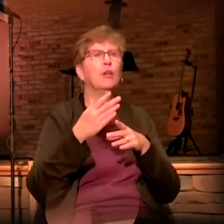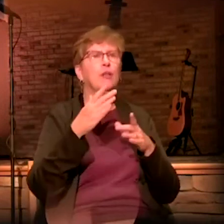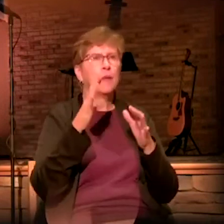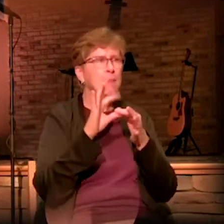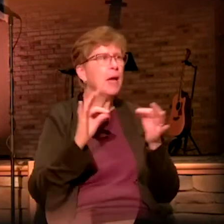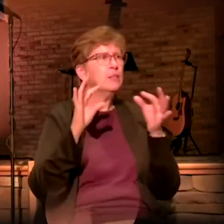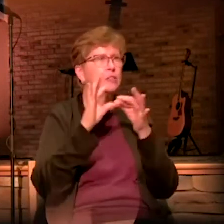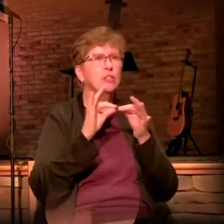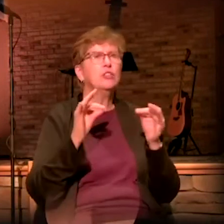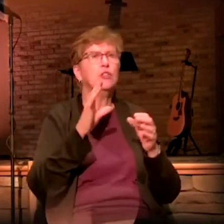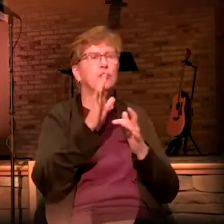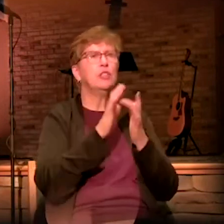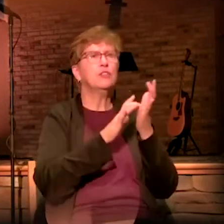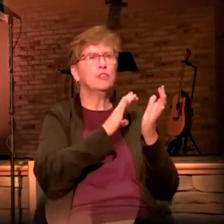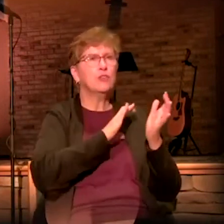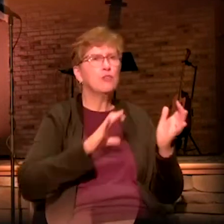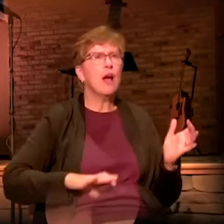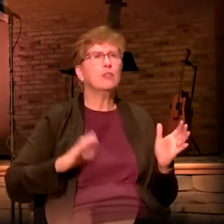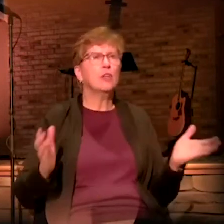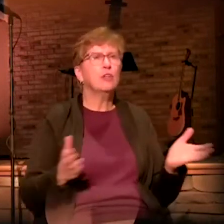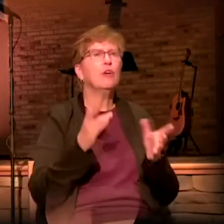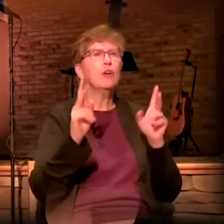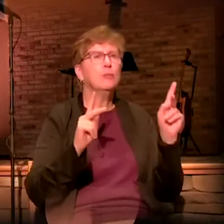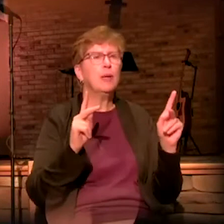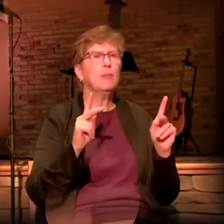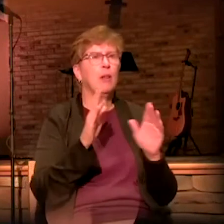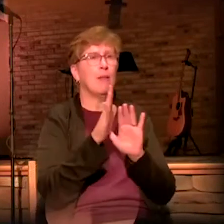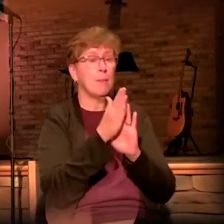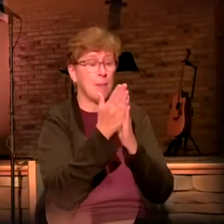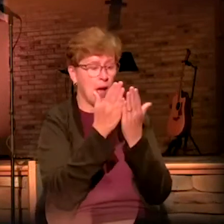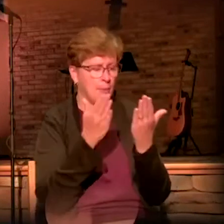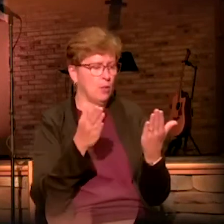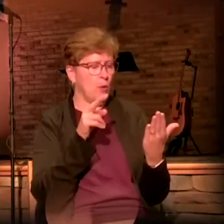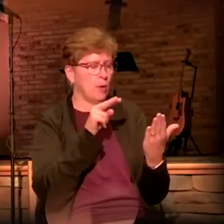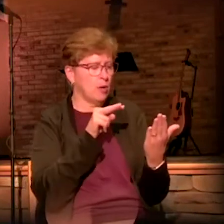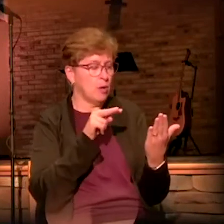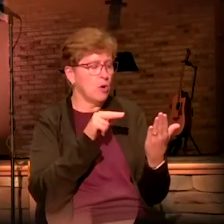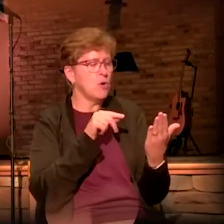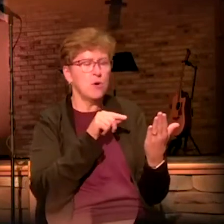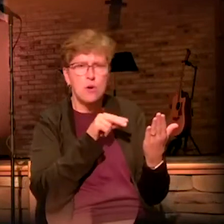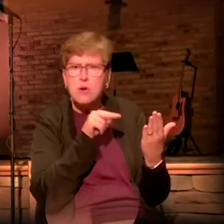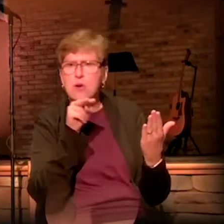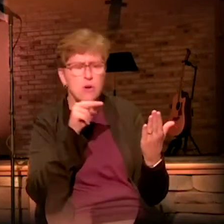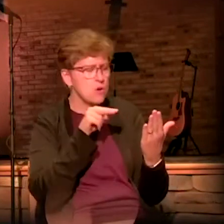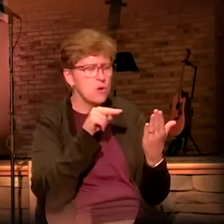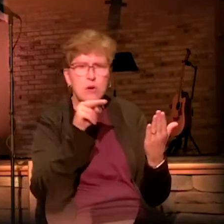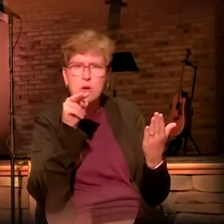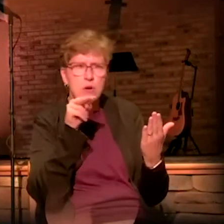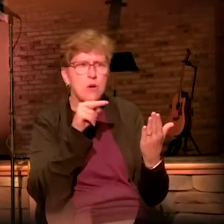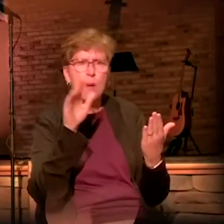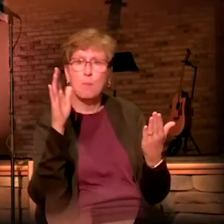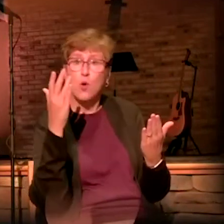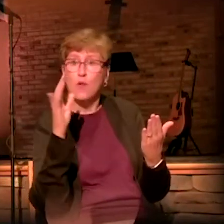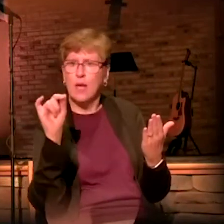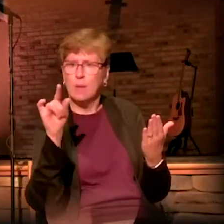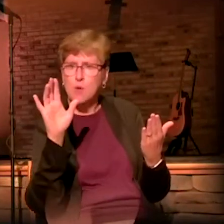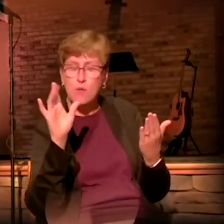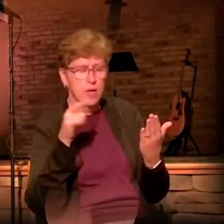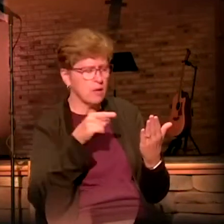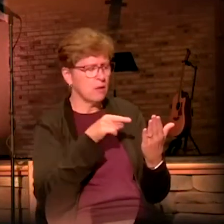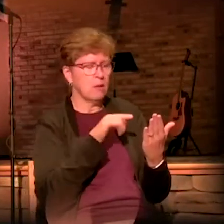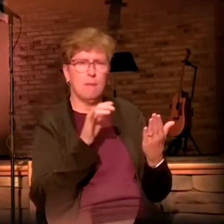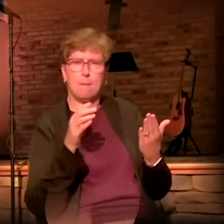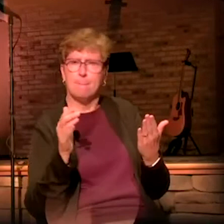encourage people to have their Bibles opened as they go through challenge number two, because the movie Jesus follows the Gospel